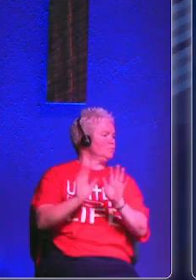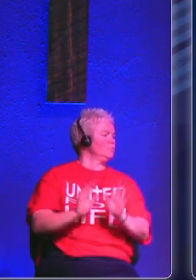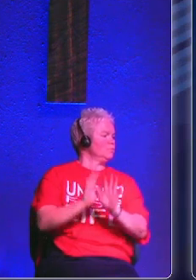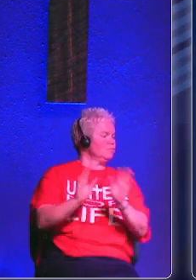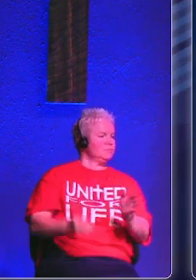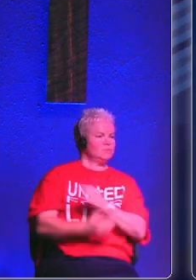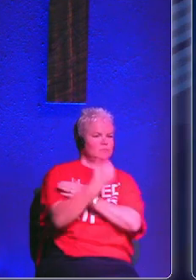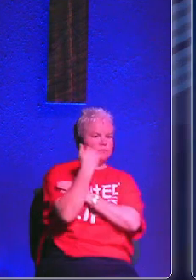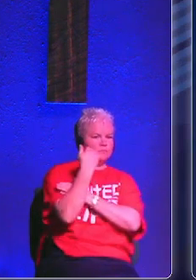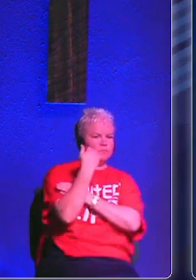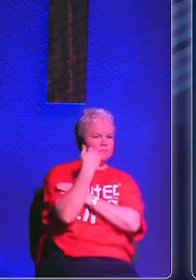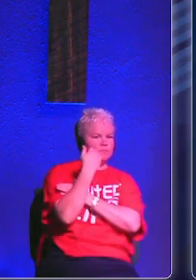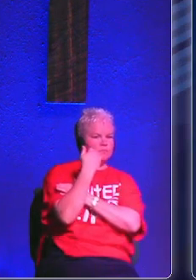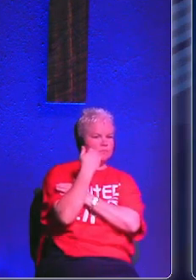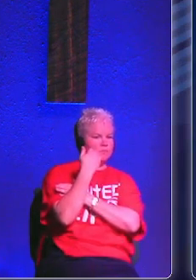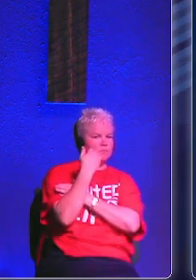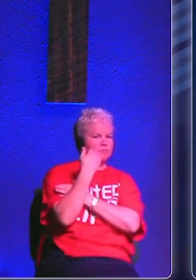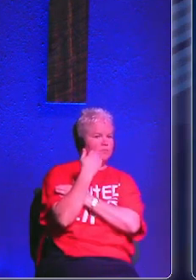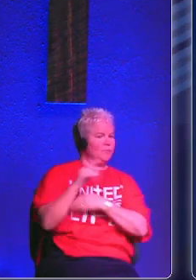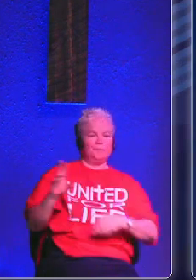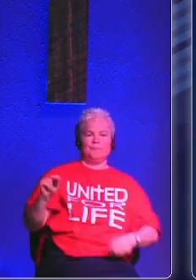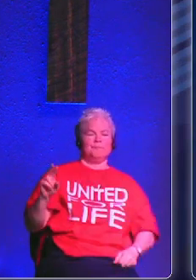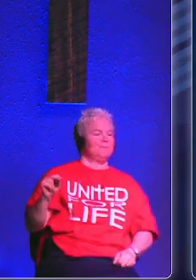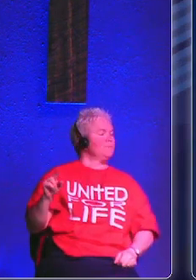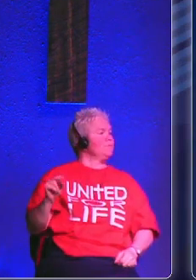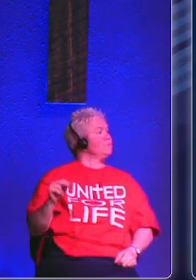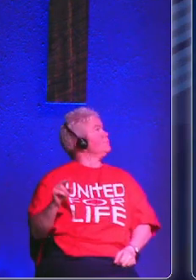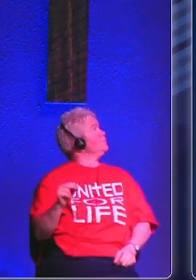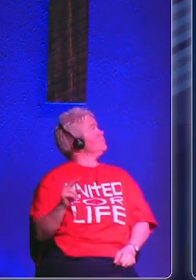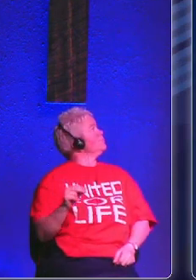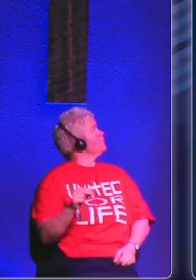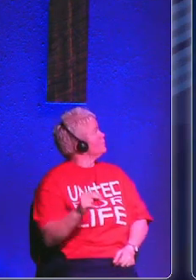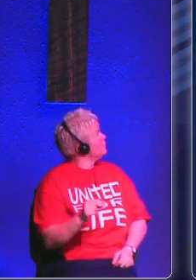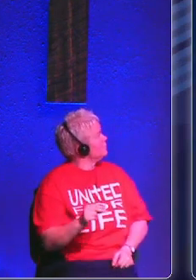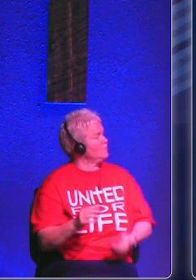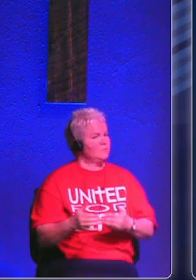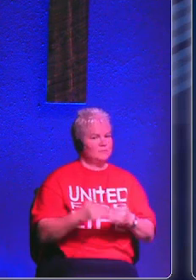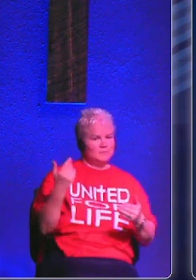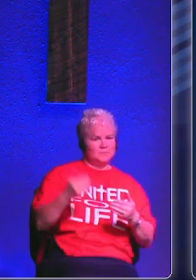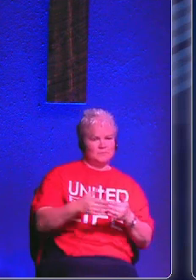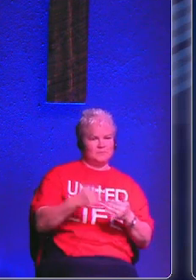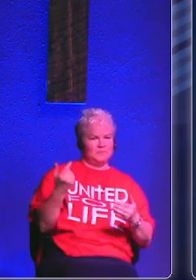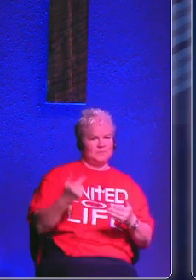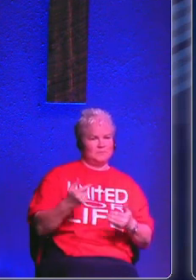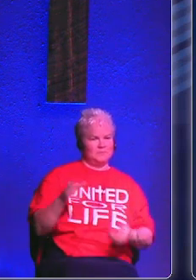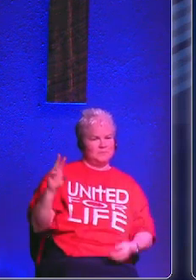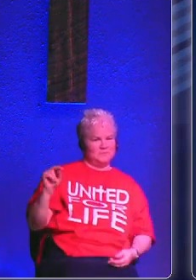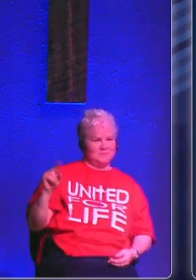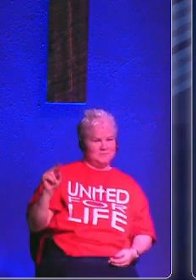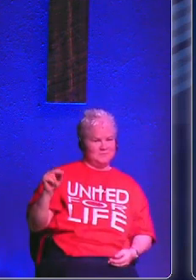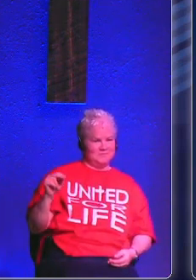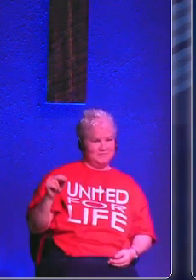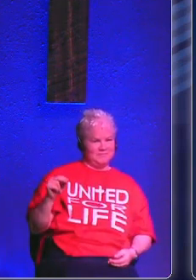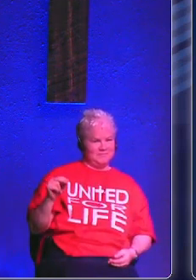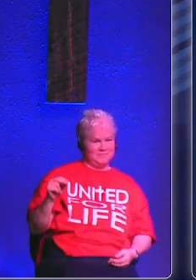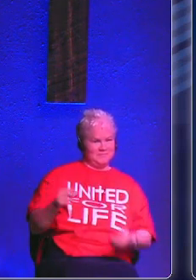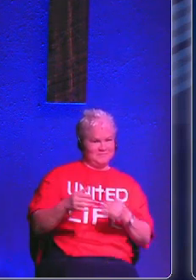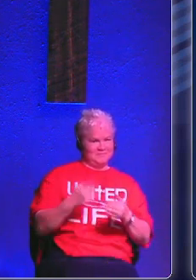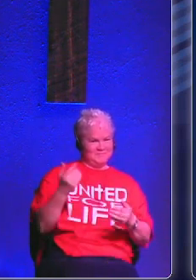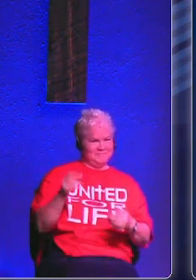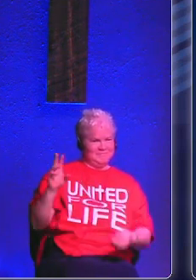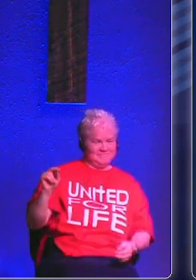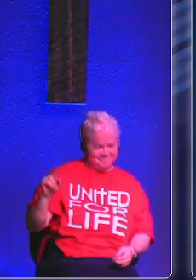morning? Anybody want to take it easy this morning? No. But that's what I named the message. No. I named the message